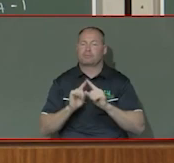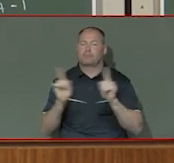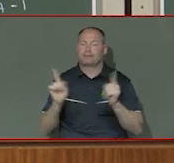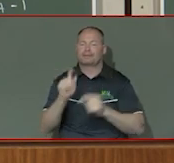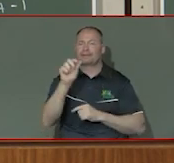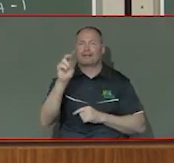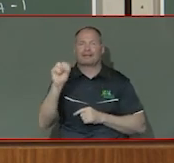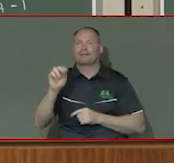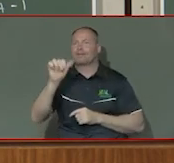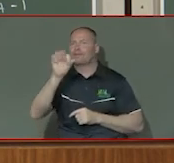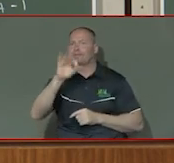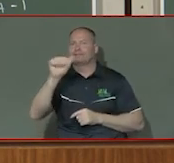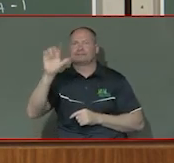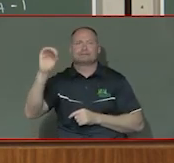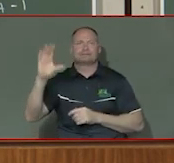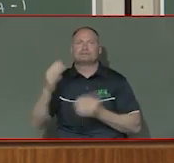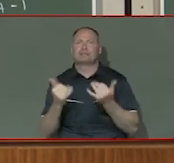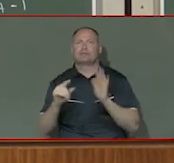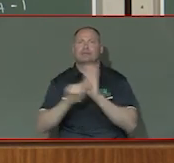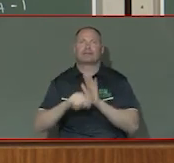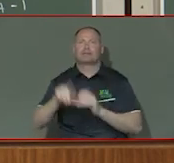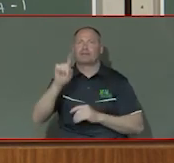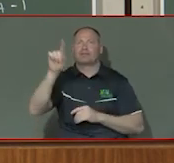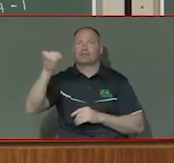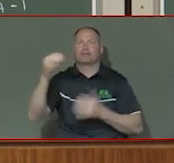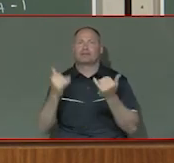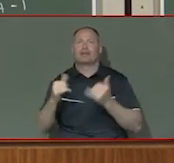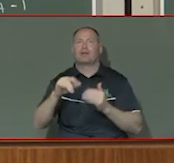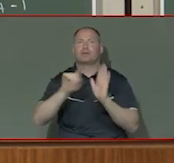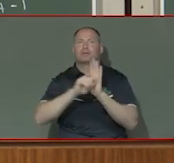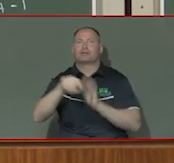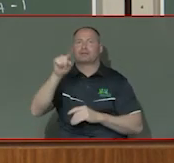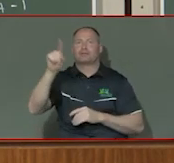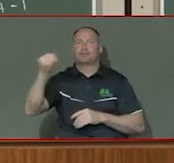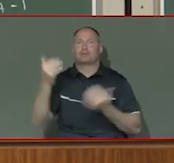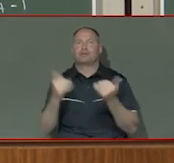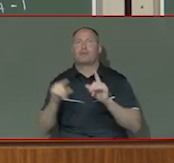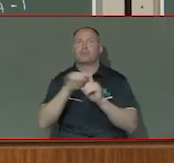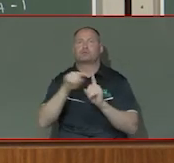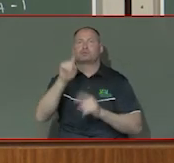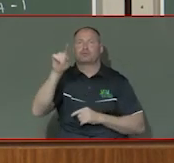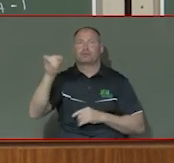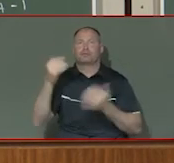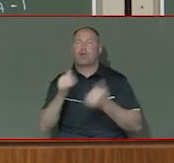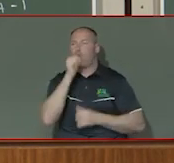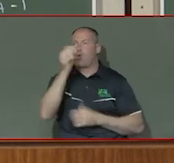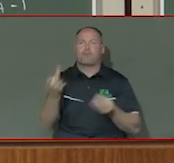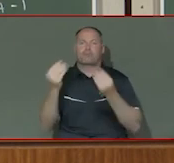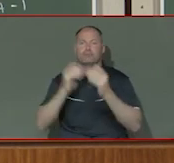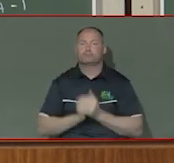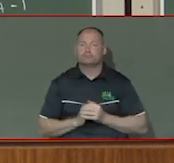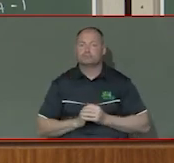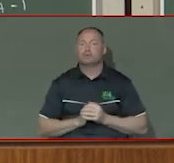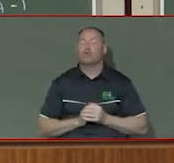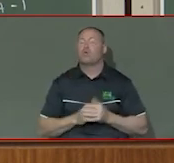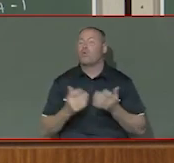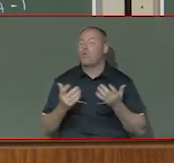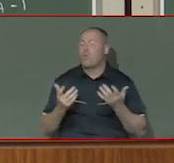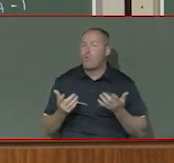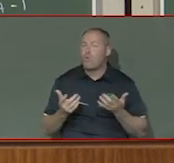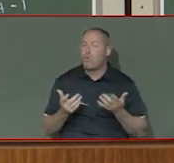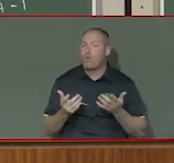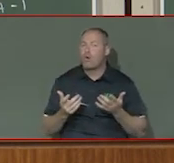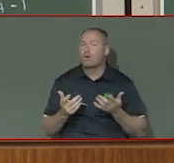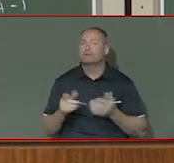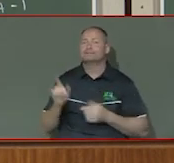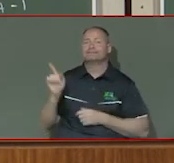360 degrees minus theta is negative theta. Negative negative theta is positive theta, and you've got your answer. Or you can just say,